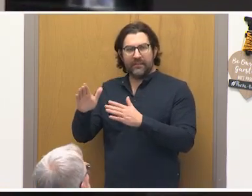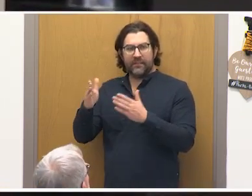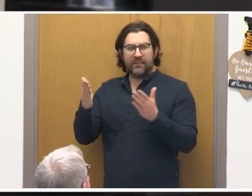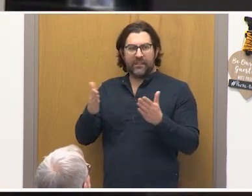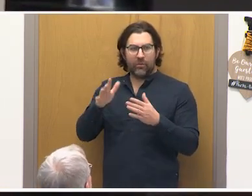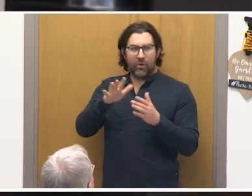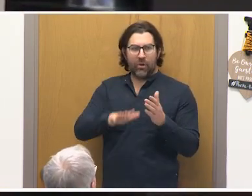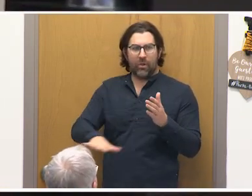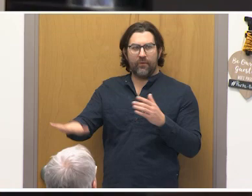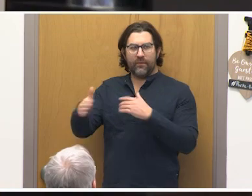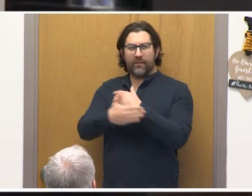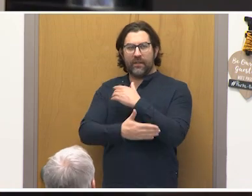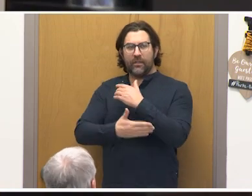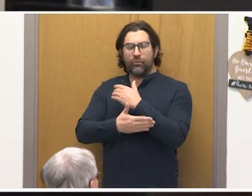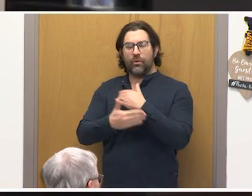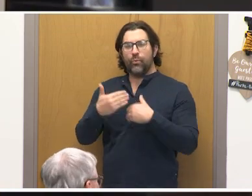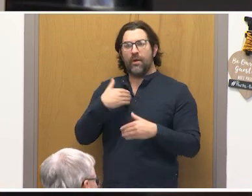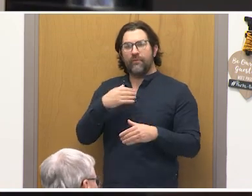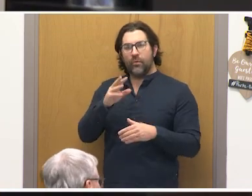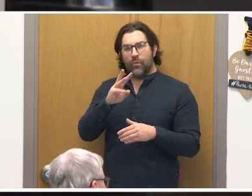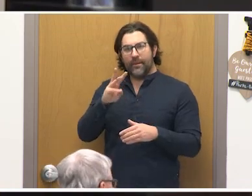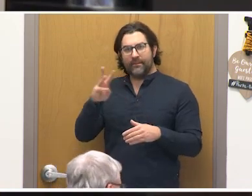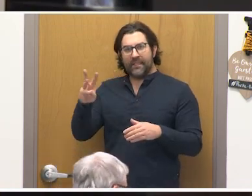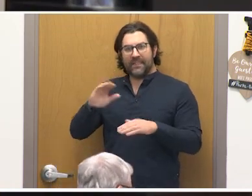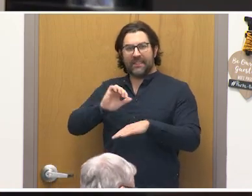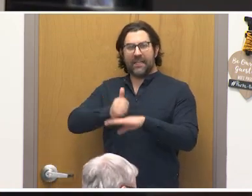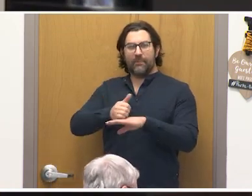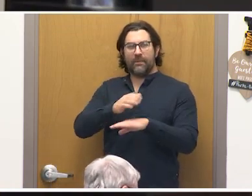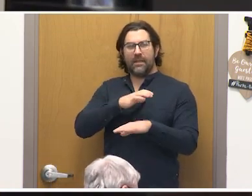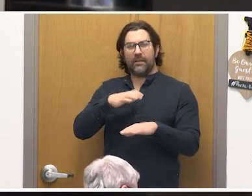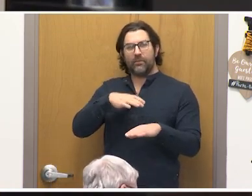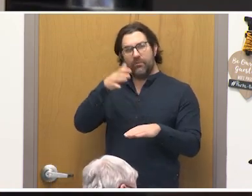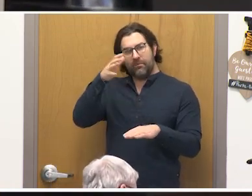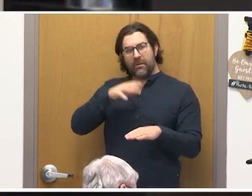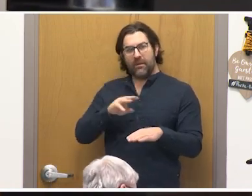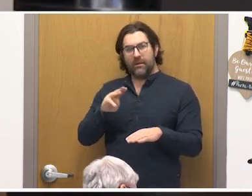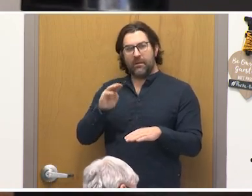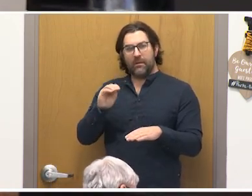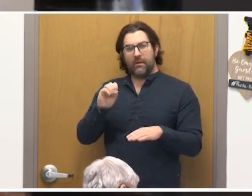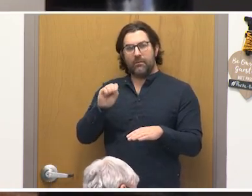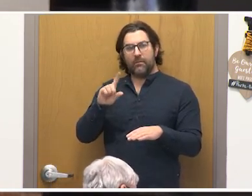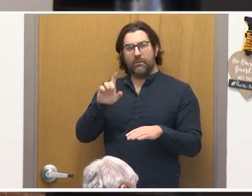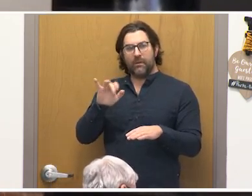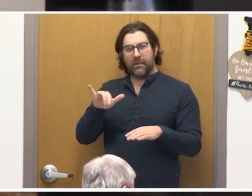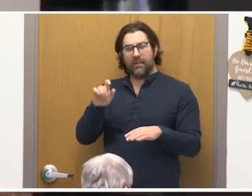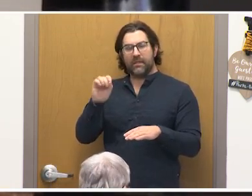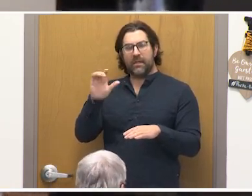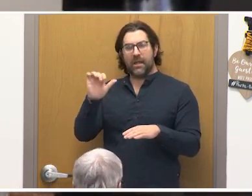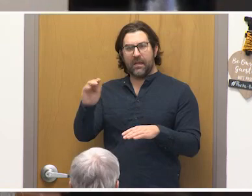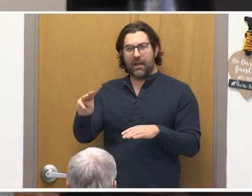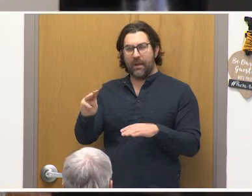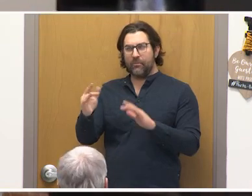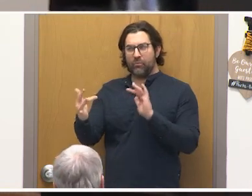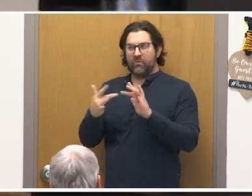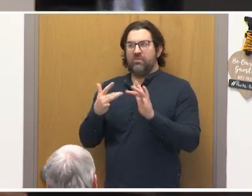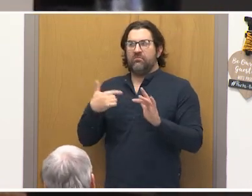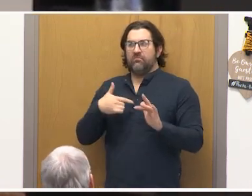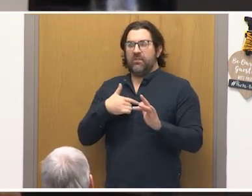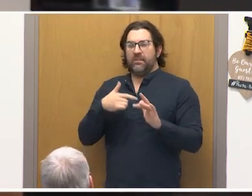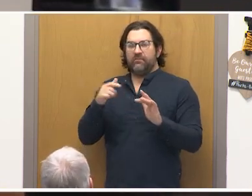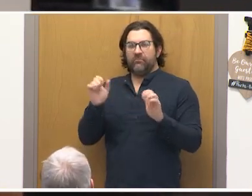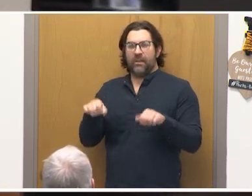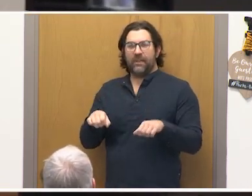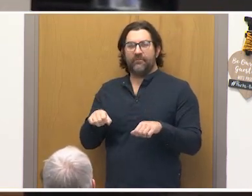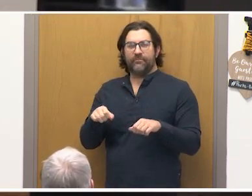we have our own website set up. You can go to councilmanmosley.com and get a lot of information on how to get in touch with us.